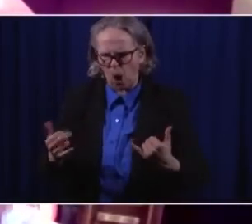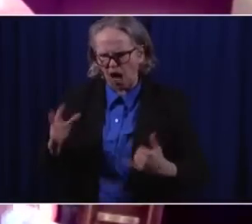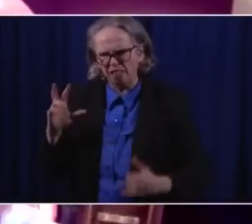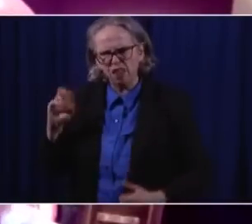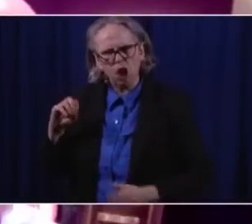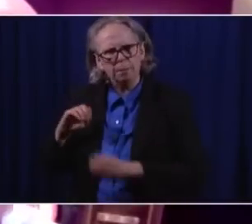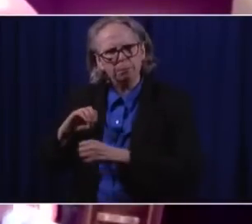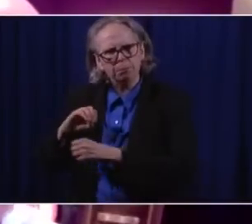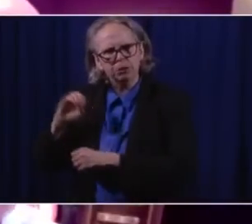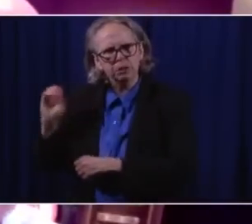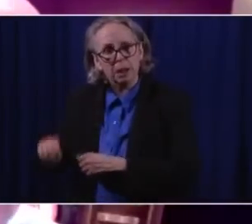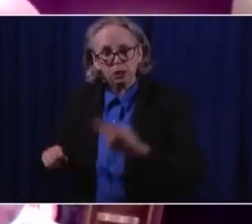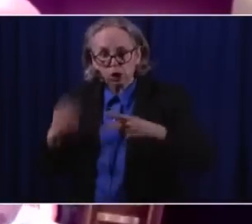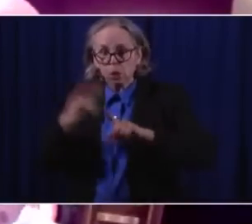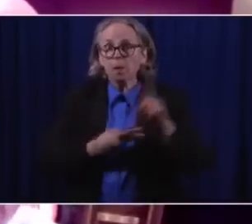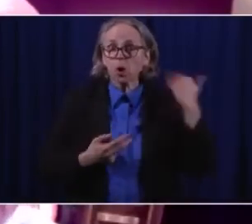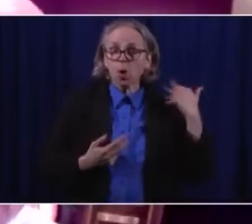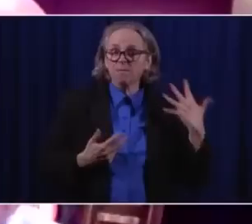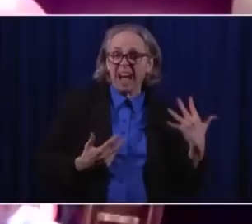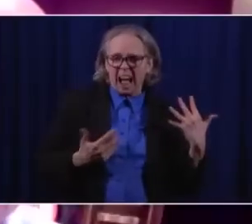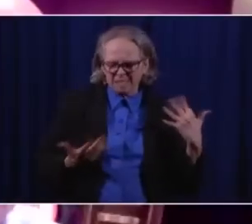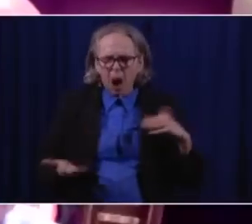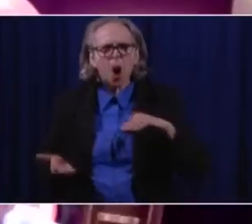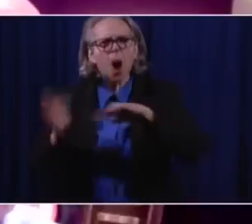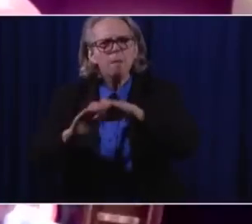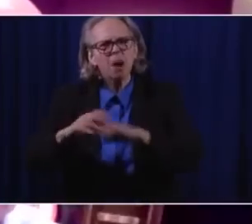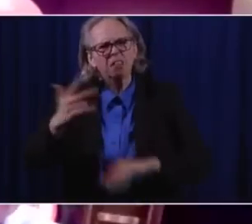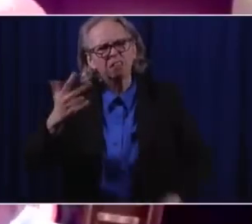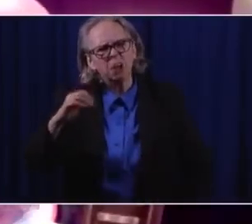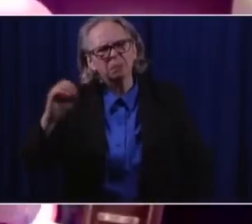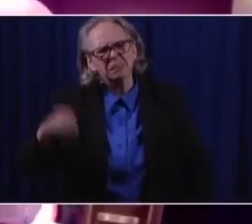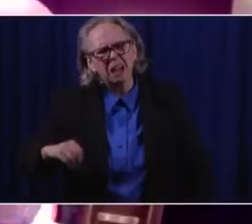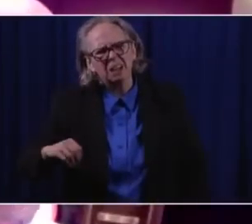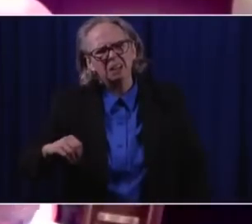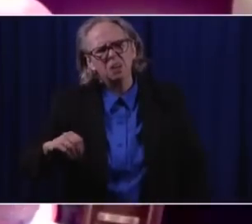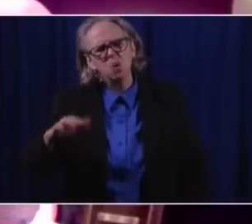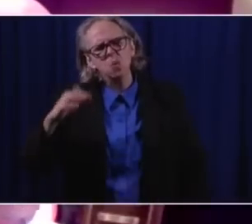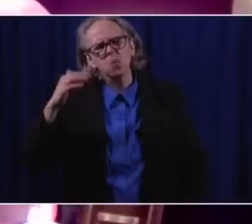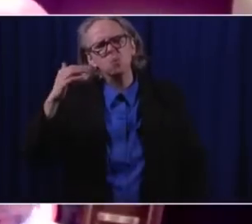staff 65 beds. We're bumping up against that every day.